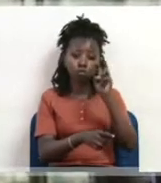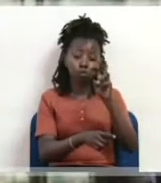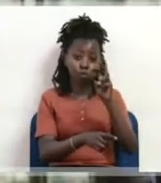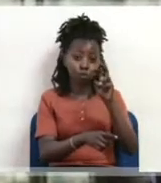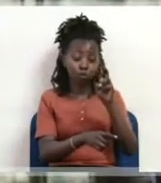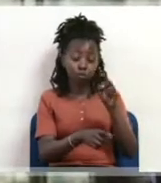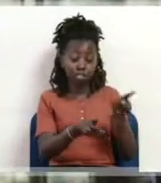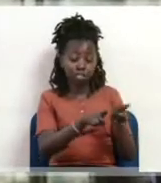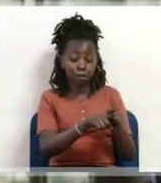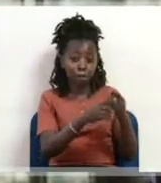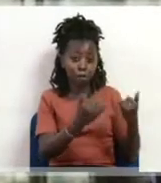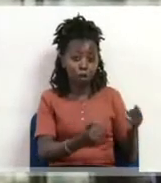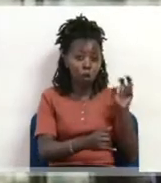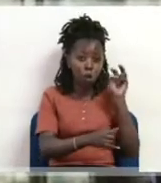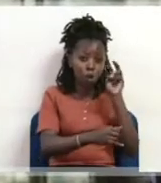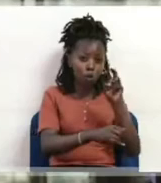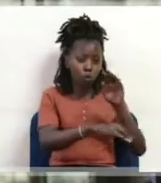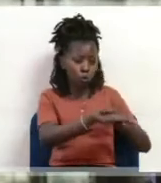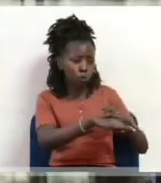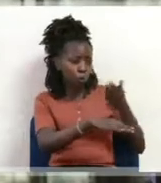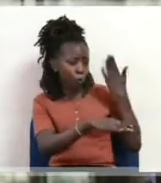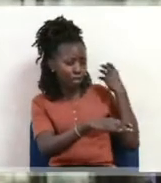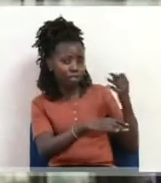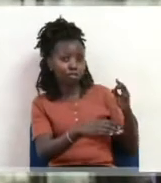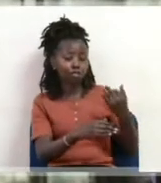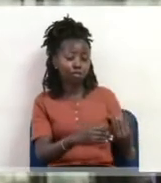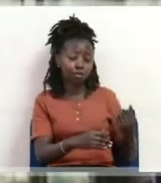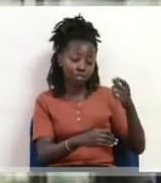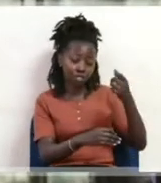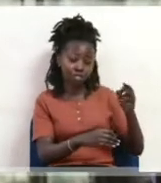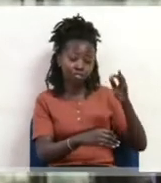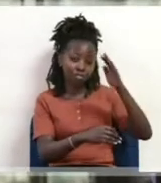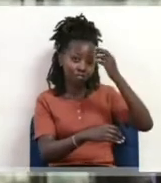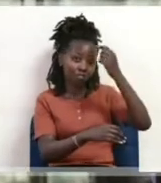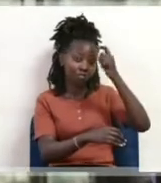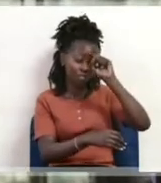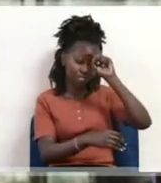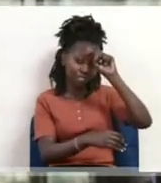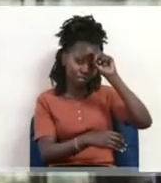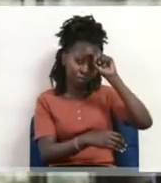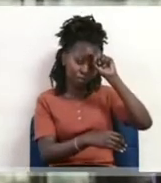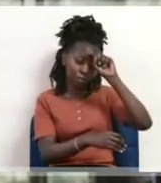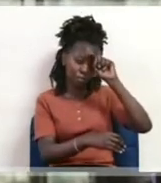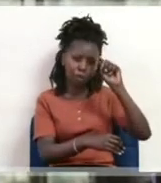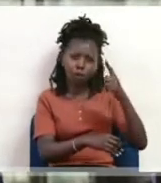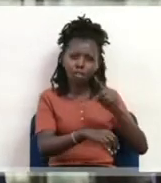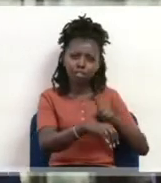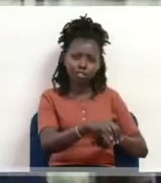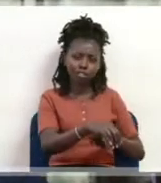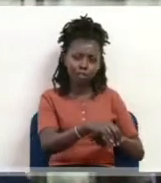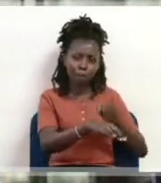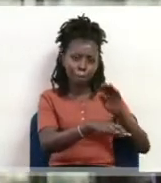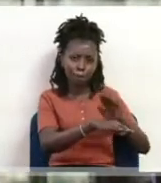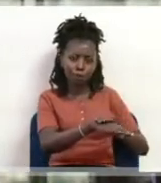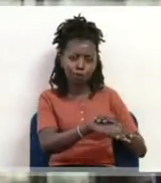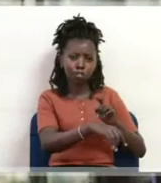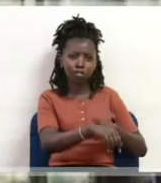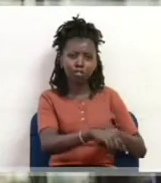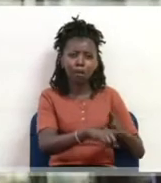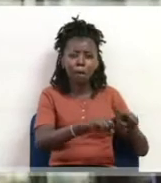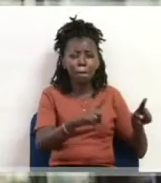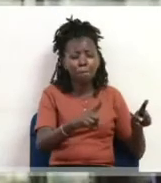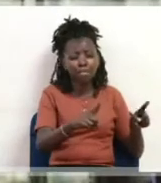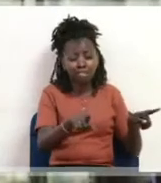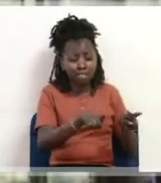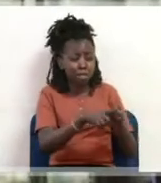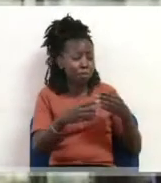Israel. That there was one time the glory of the Lord filled the temple. What glorious moment. But they had a notorious